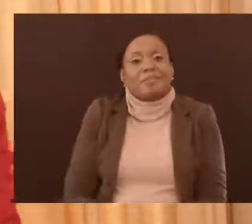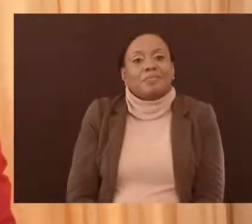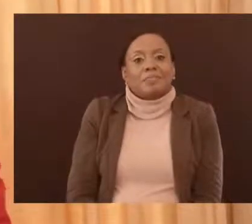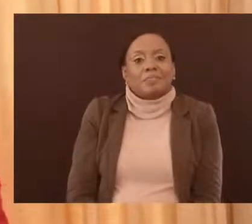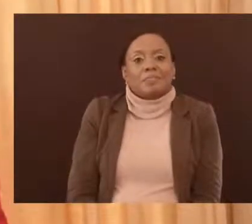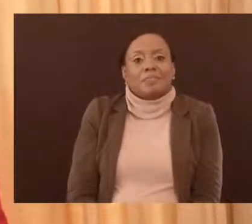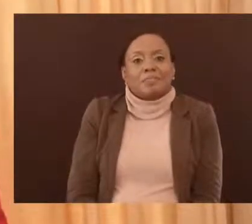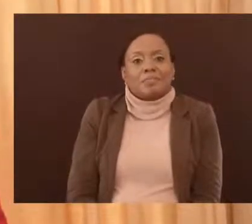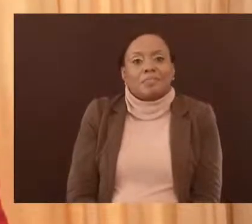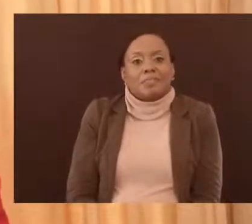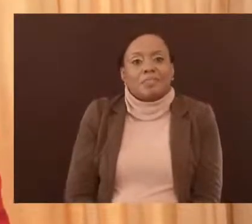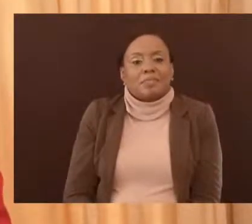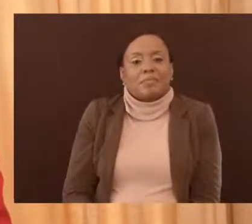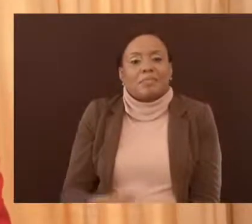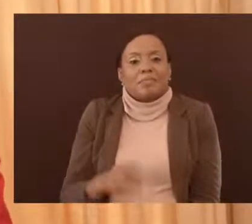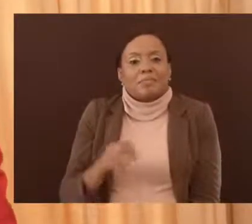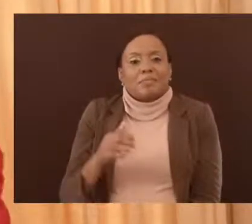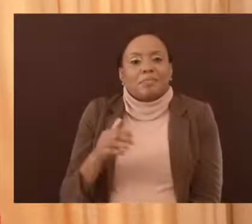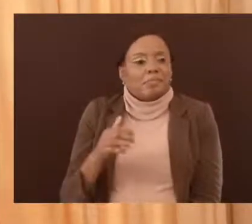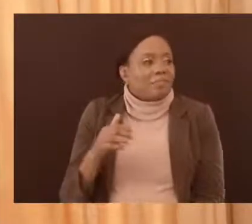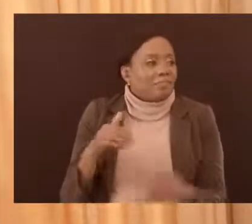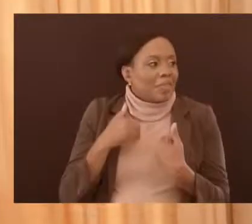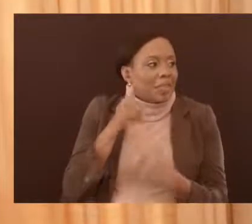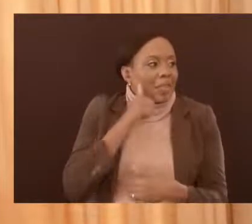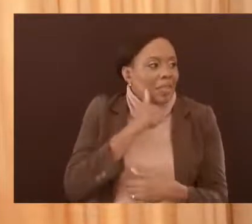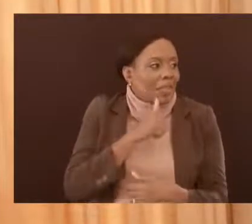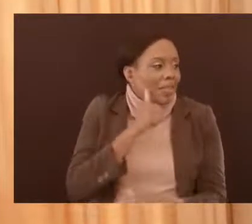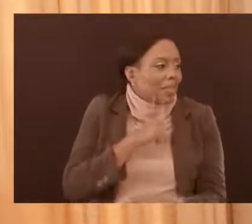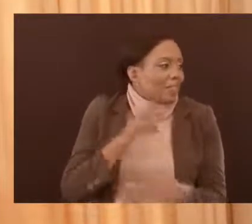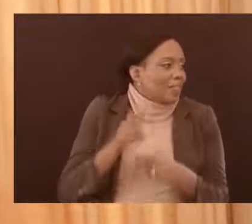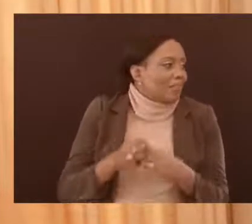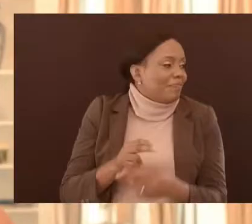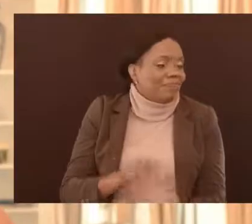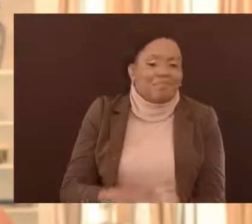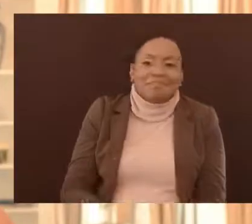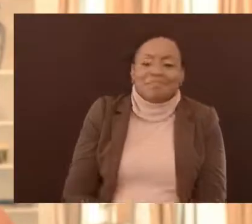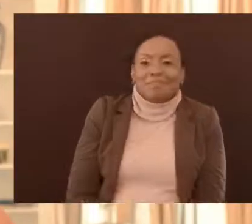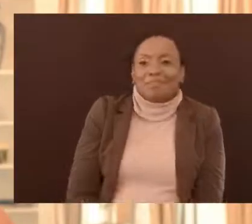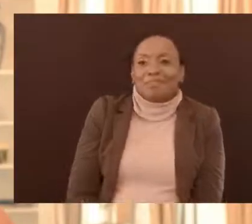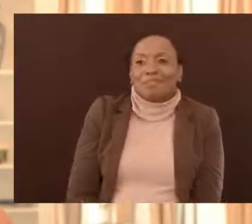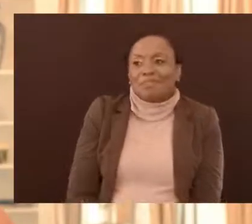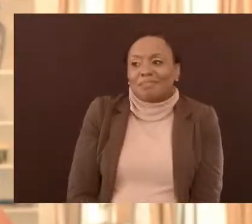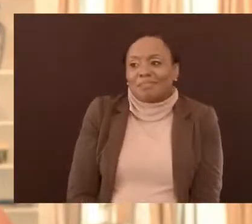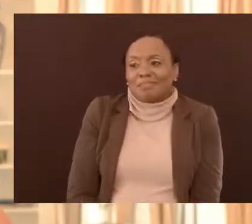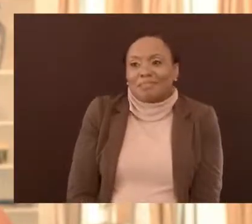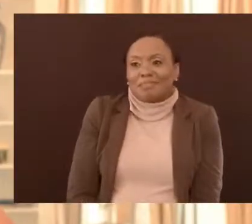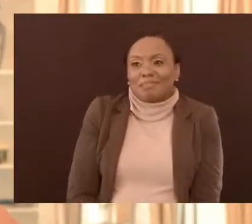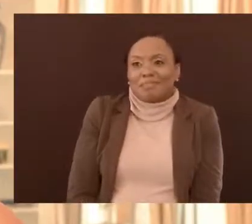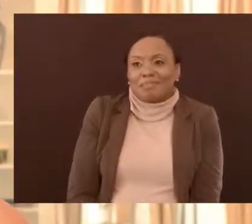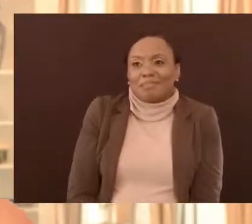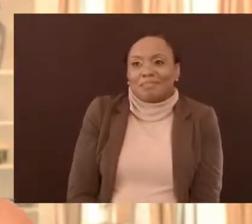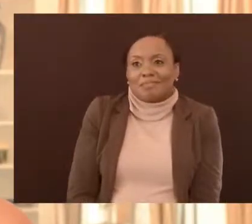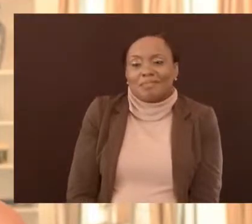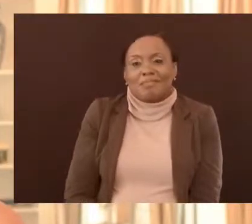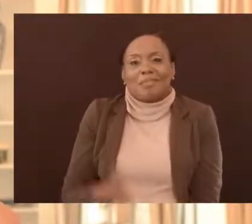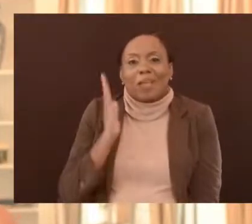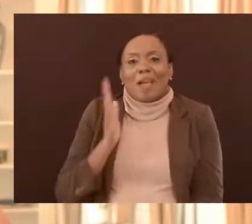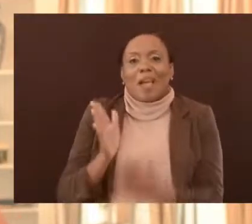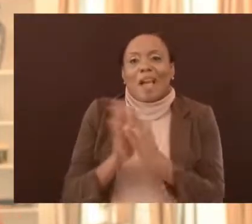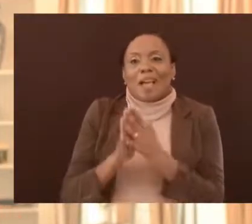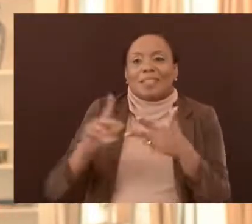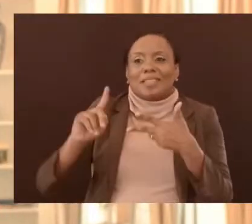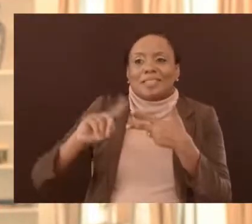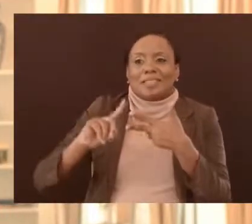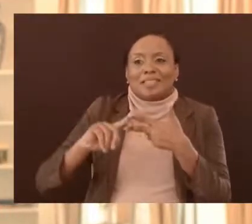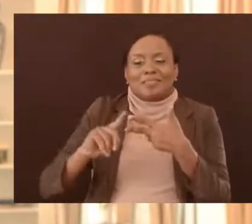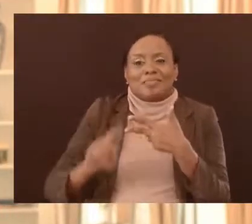The young lady's name, this battery just died. Go ahead, take it. I'm going to ask the chief to take